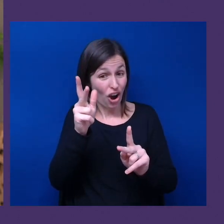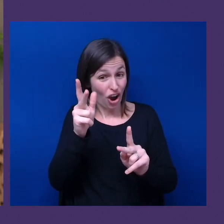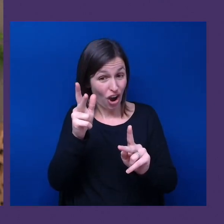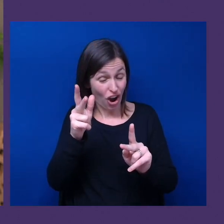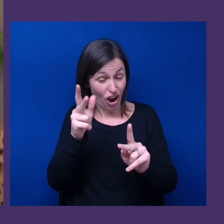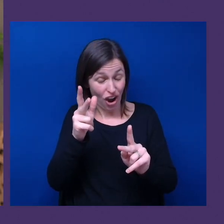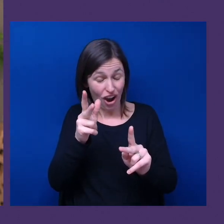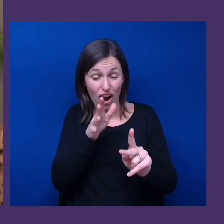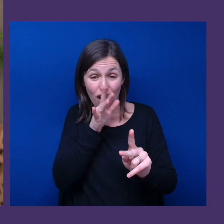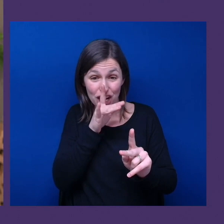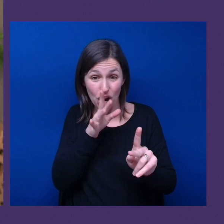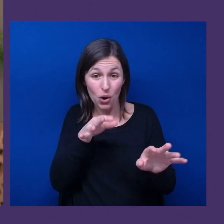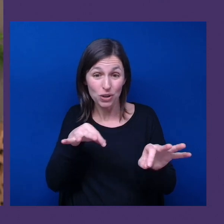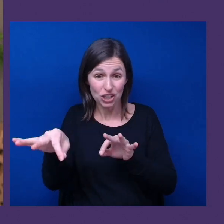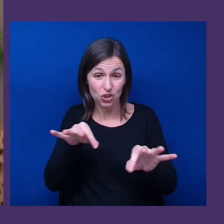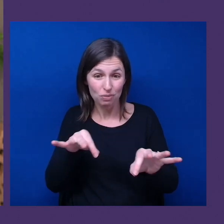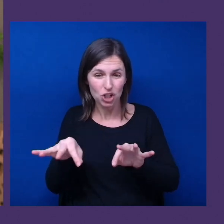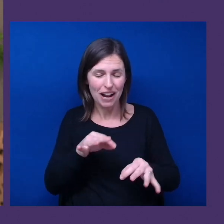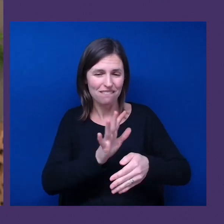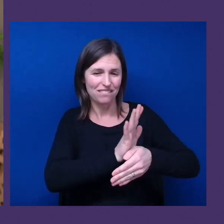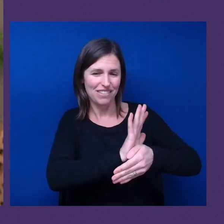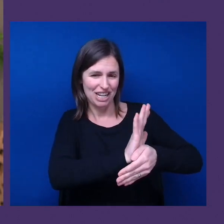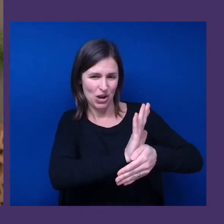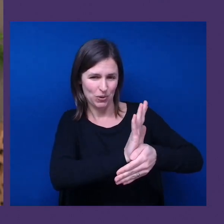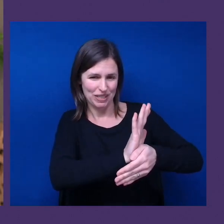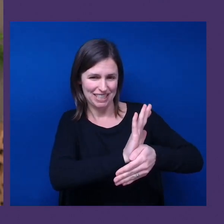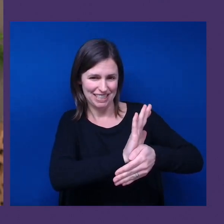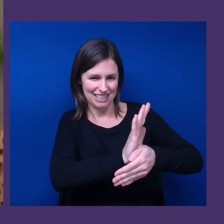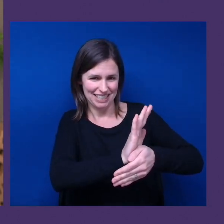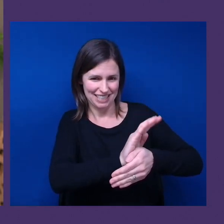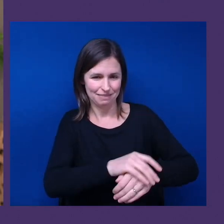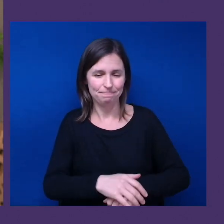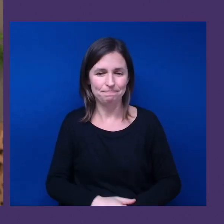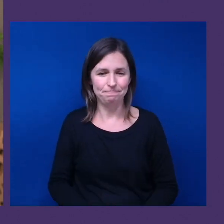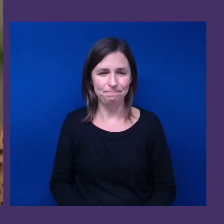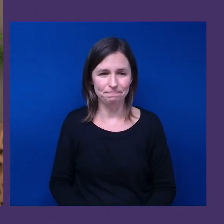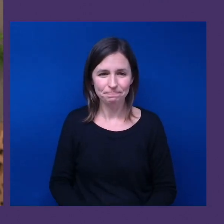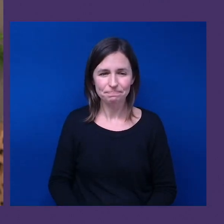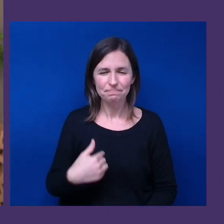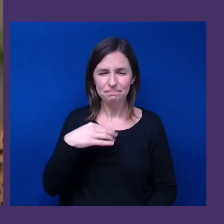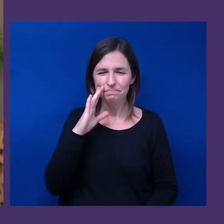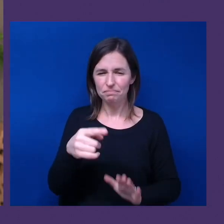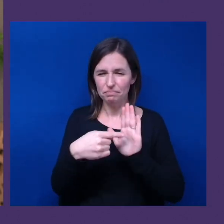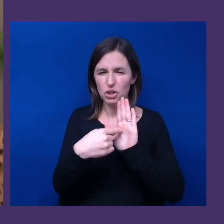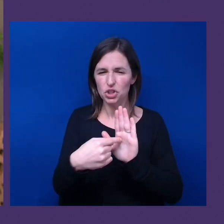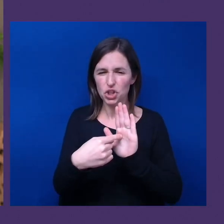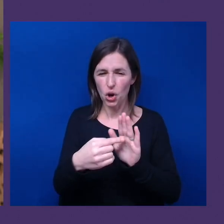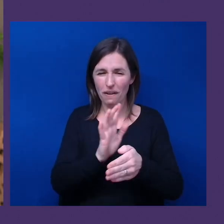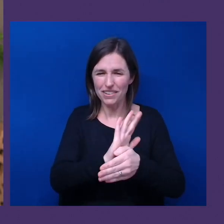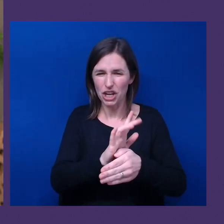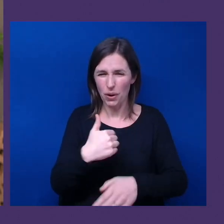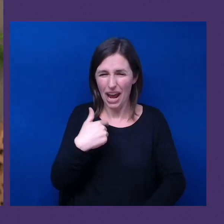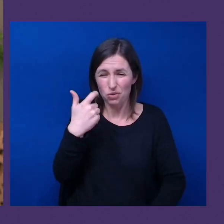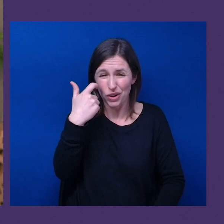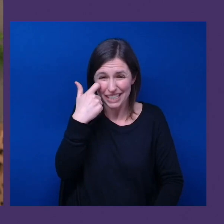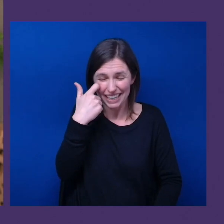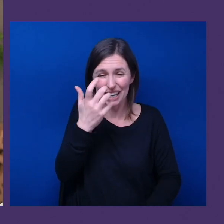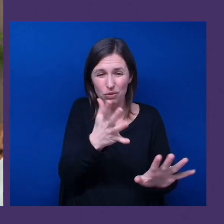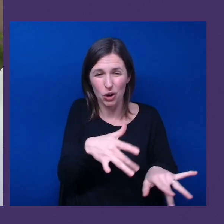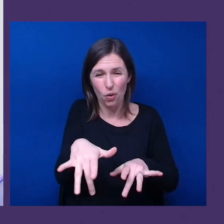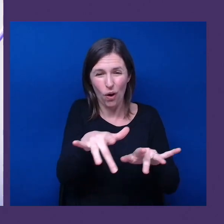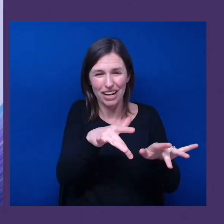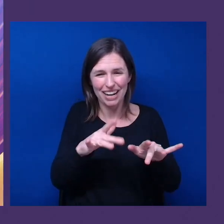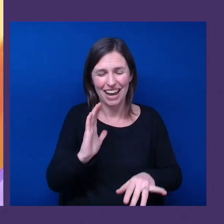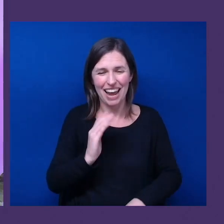look at how that works on a video that I recently recorded with my colleague Udi at our Ignite conference in Chicago.